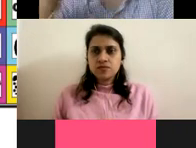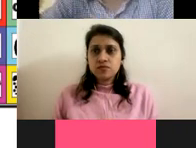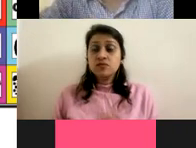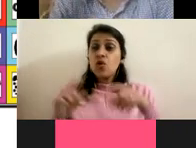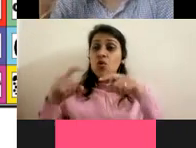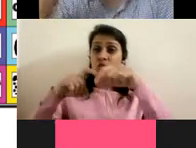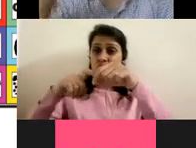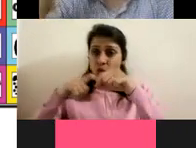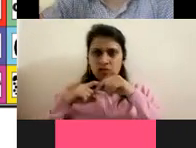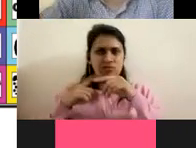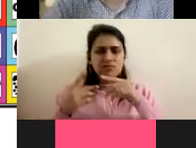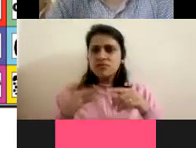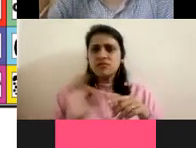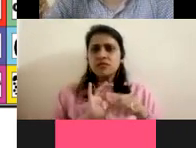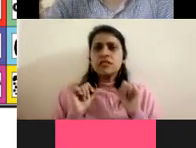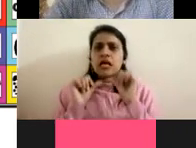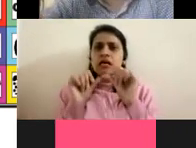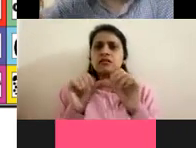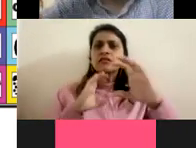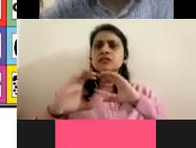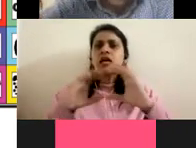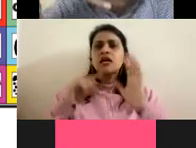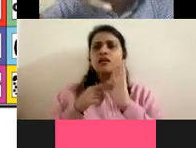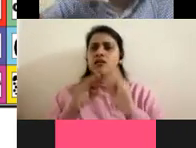chat if the person says, or